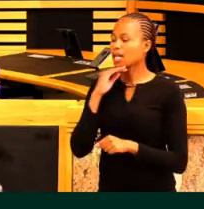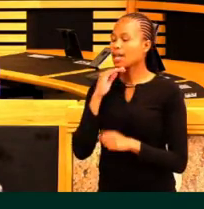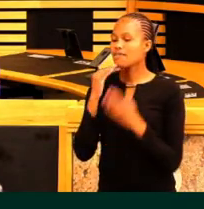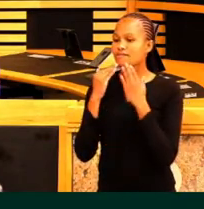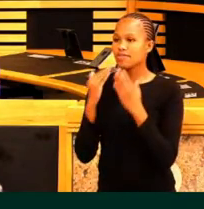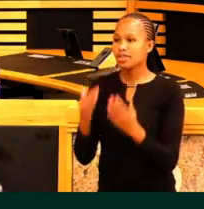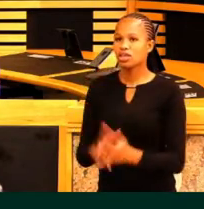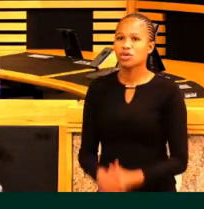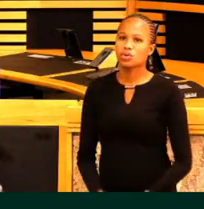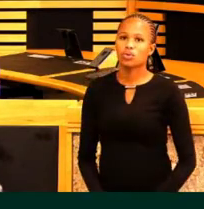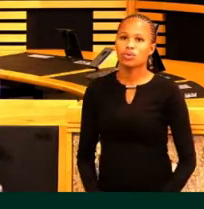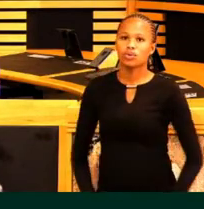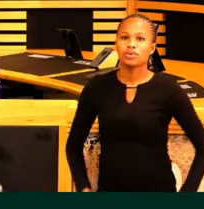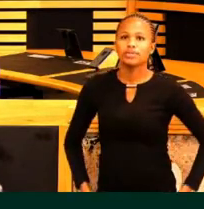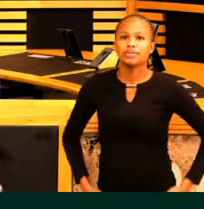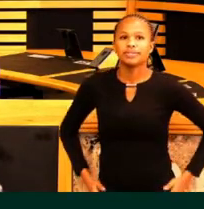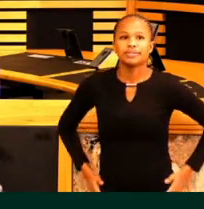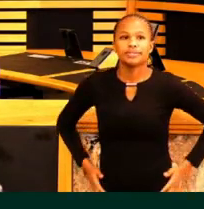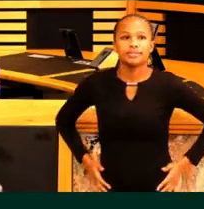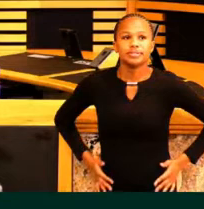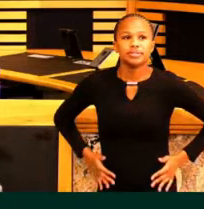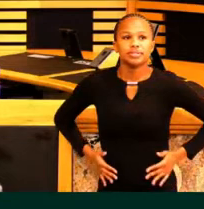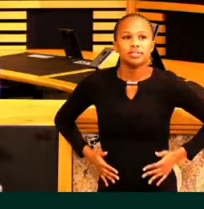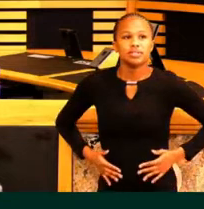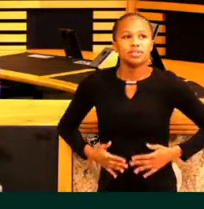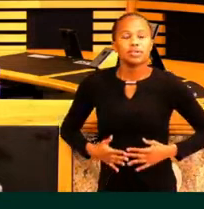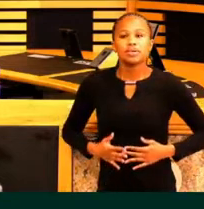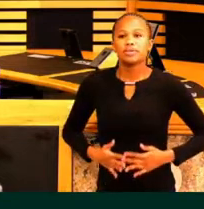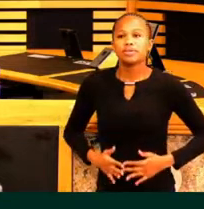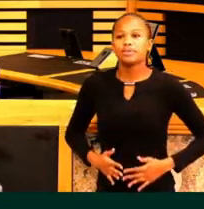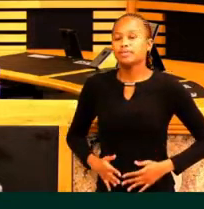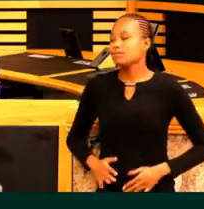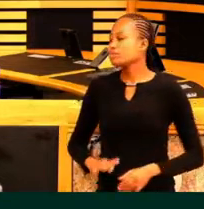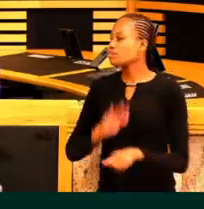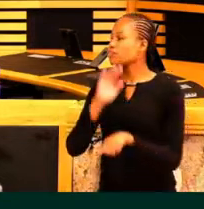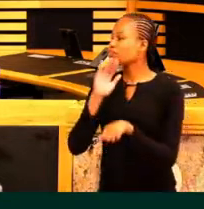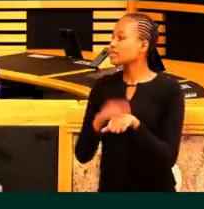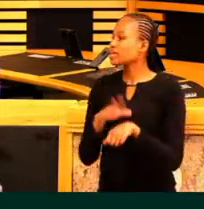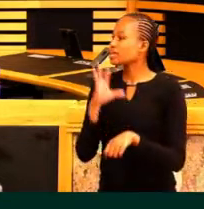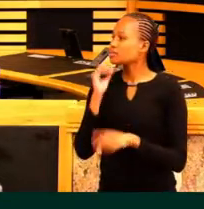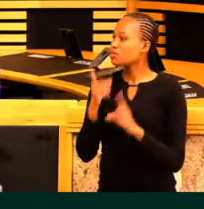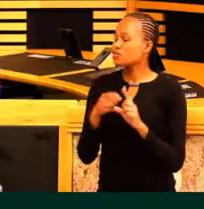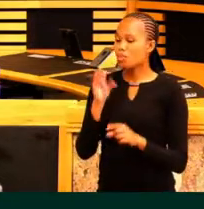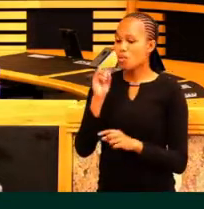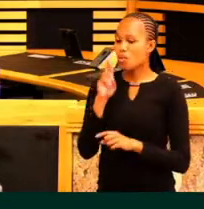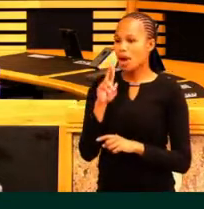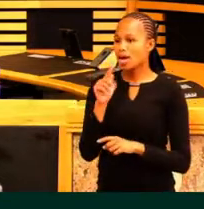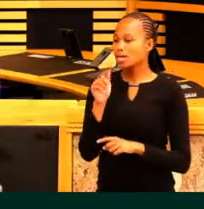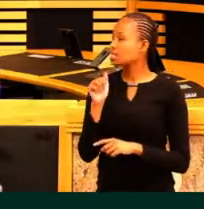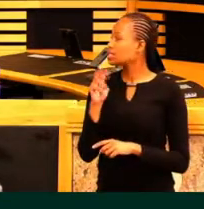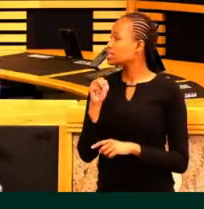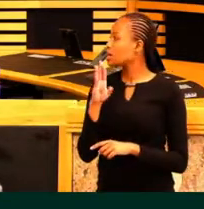thank you so much the next speaker from or Tambo District